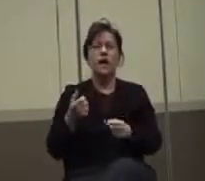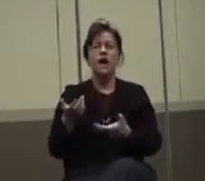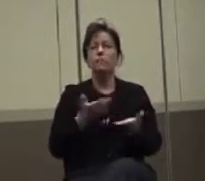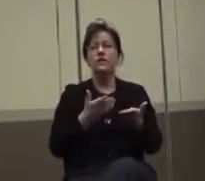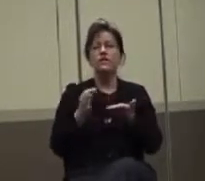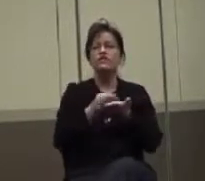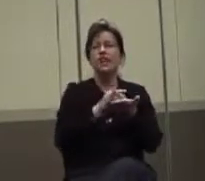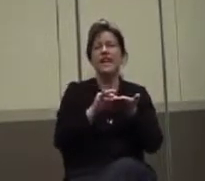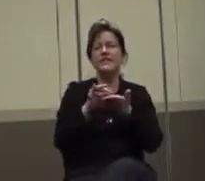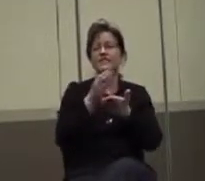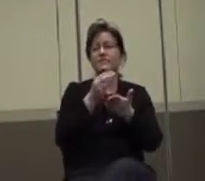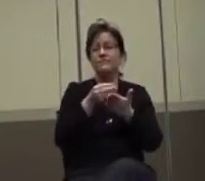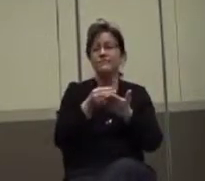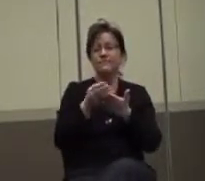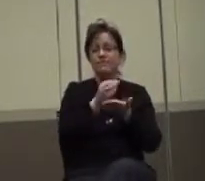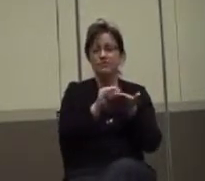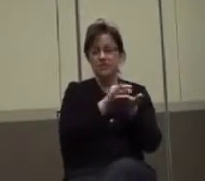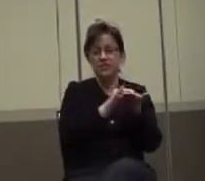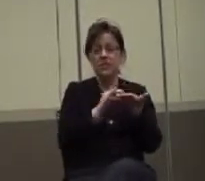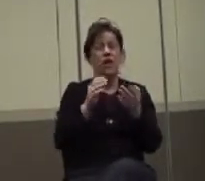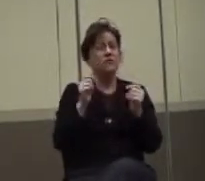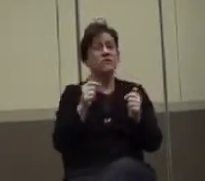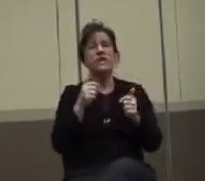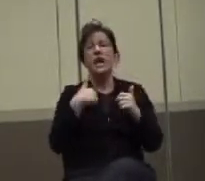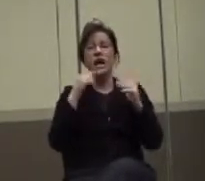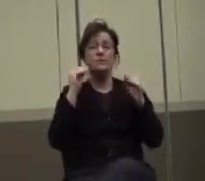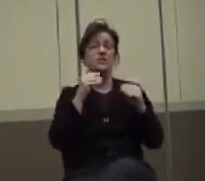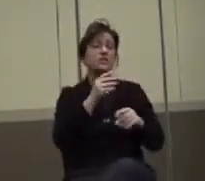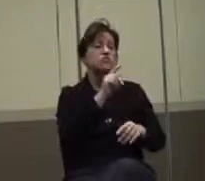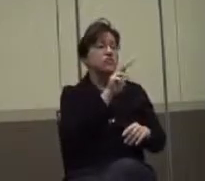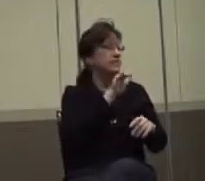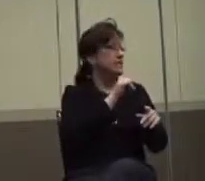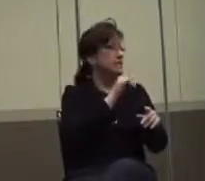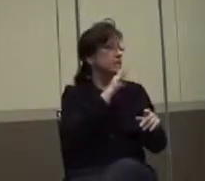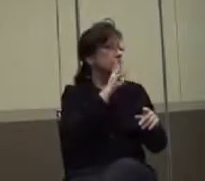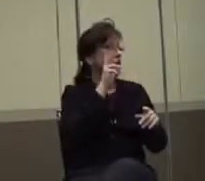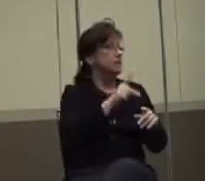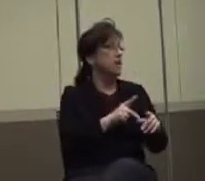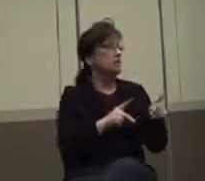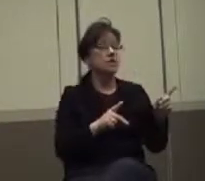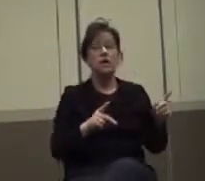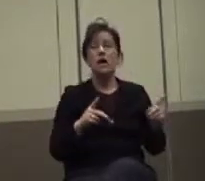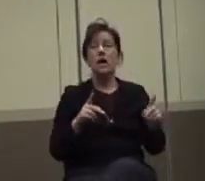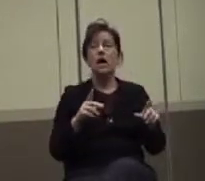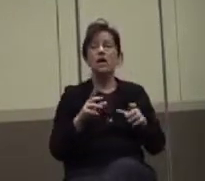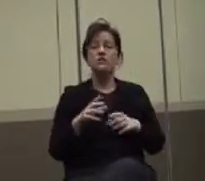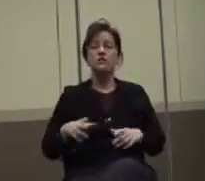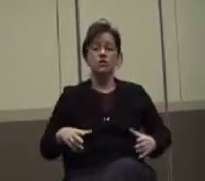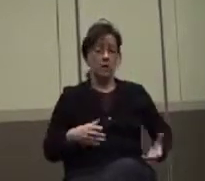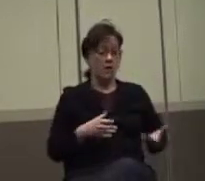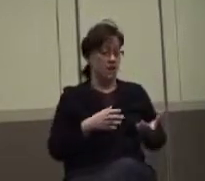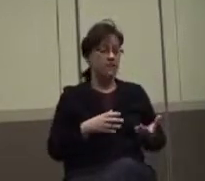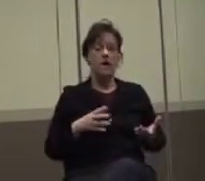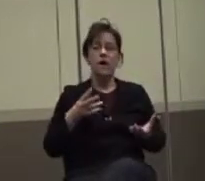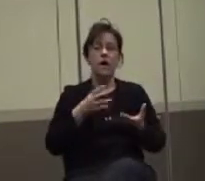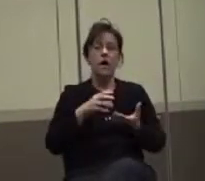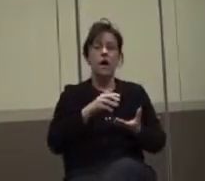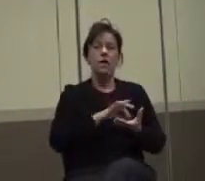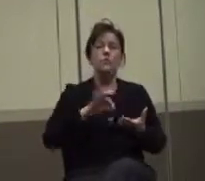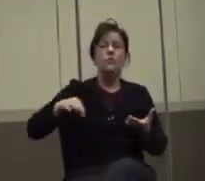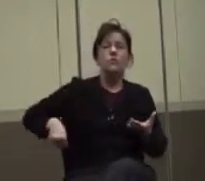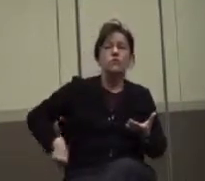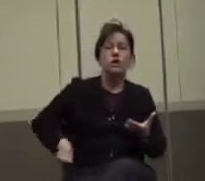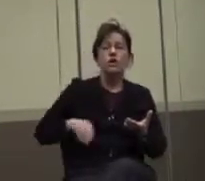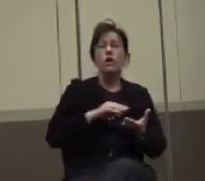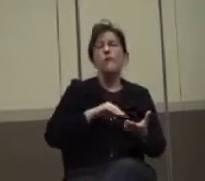of a sudden, as I'm teaching, Tracy here talks out. I do whatever I do and move a coin in my back pocket. A little bit later, Maureen talks